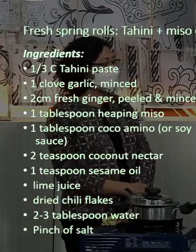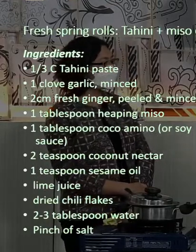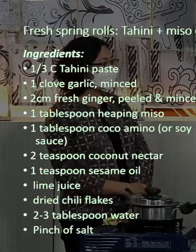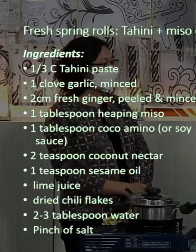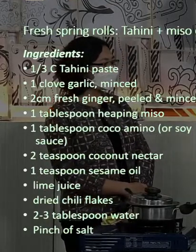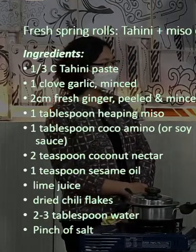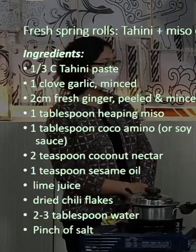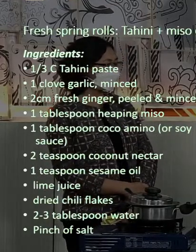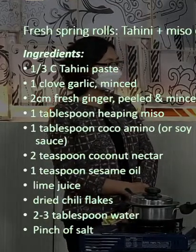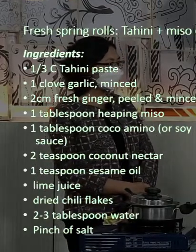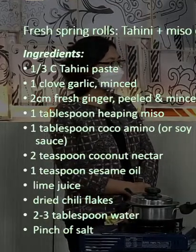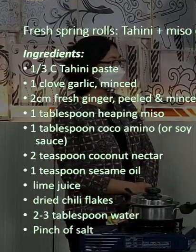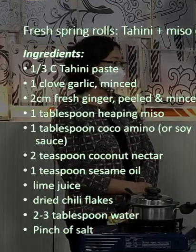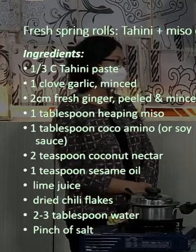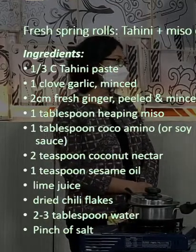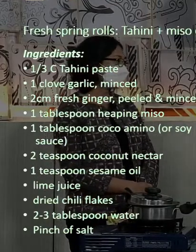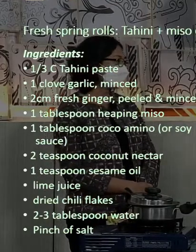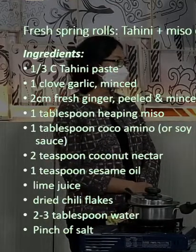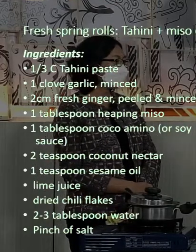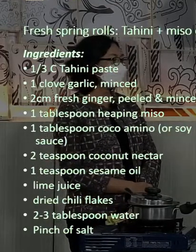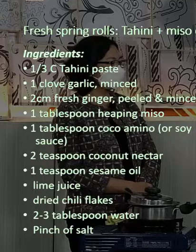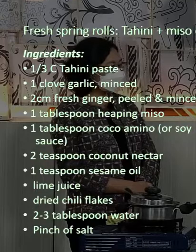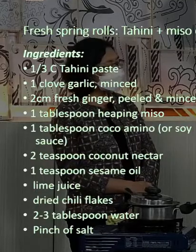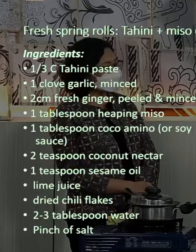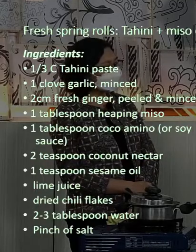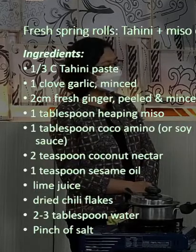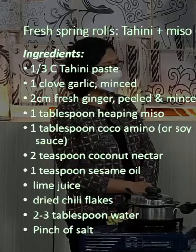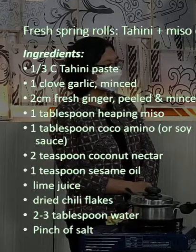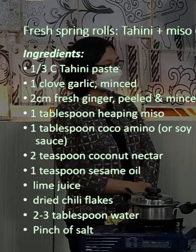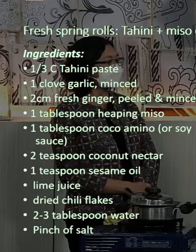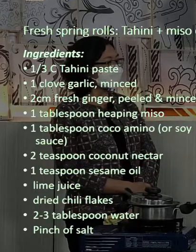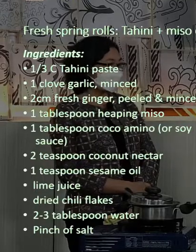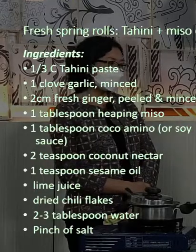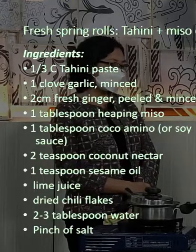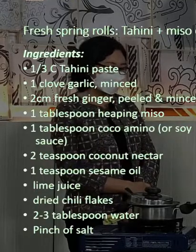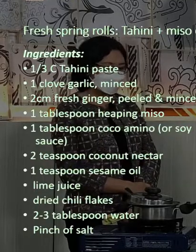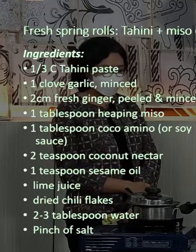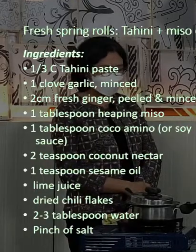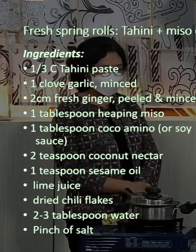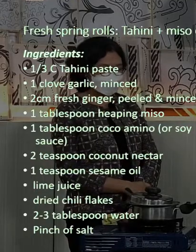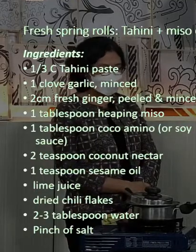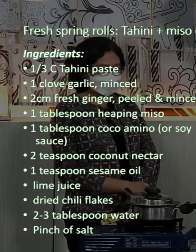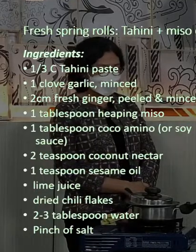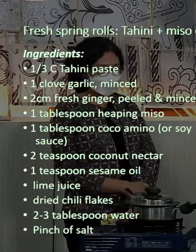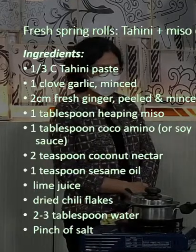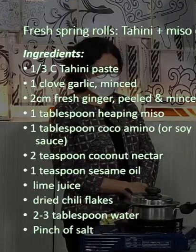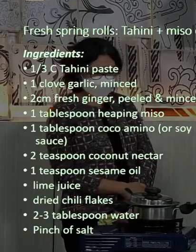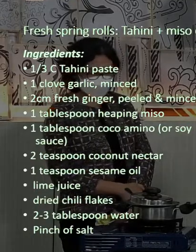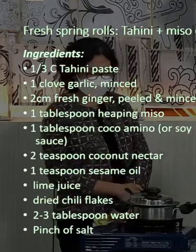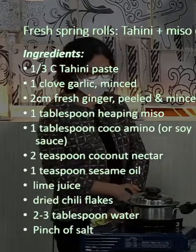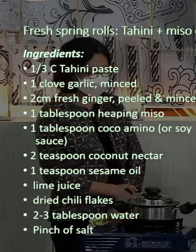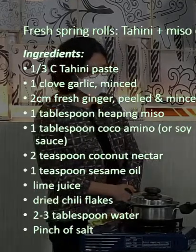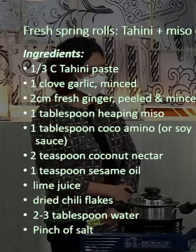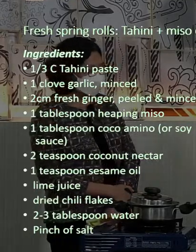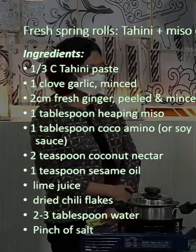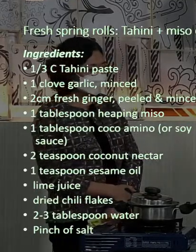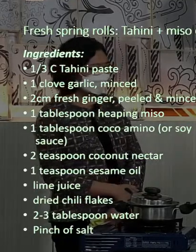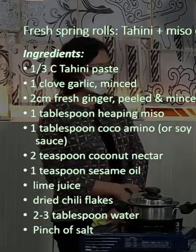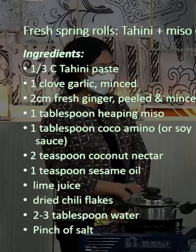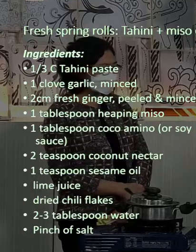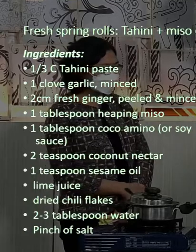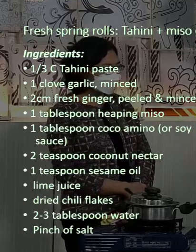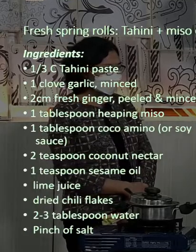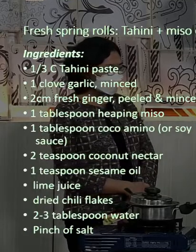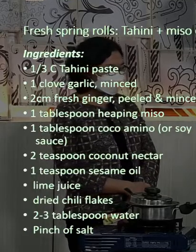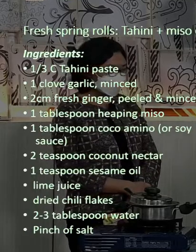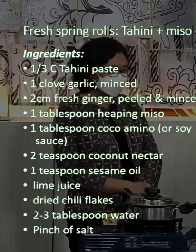and tanginess. Some lime juice mm-hmm. and a bit of vinegar. Okay. Yeah. So you can also